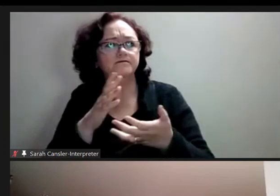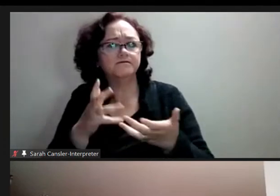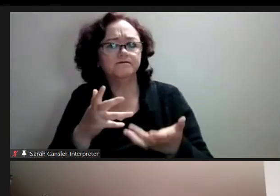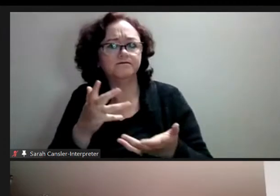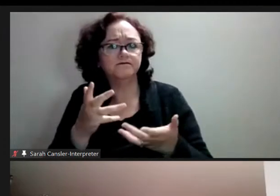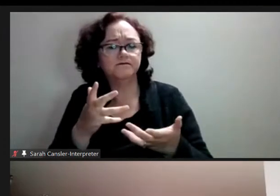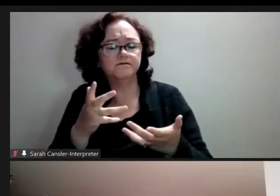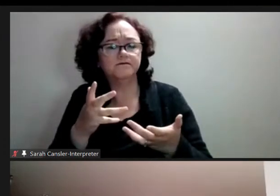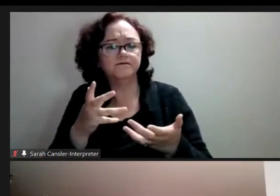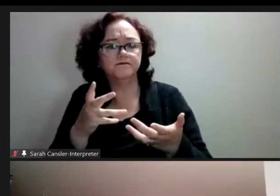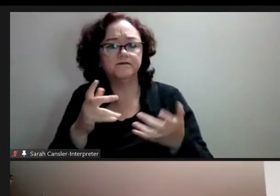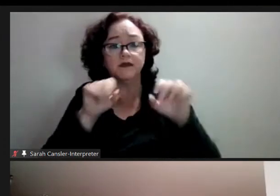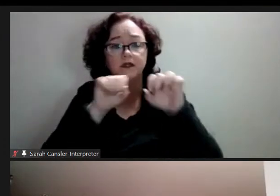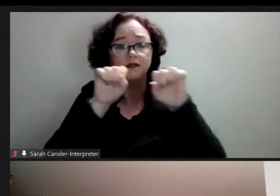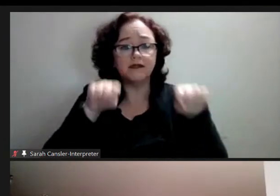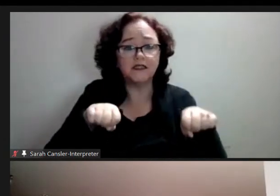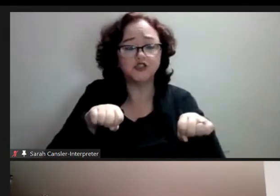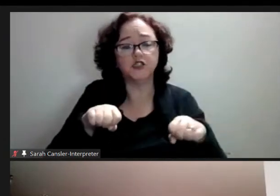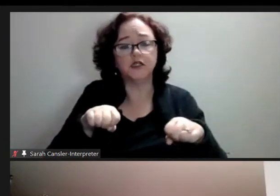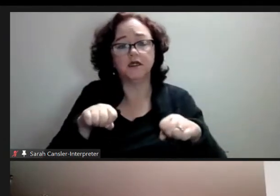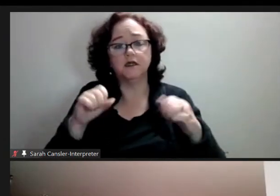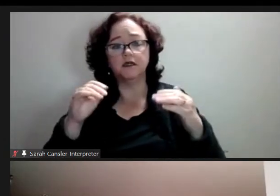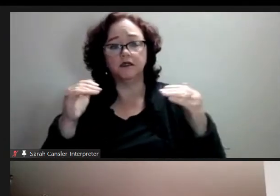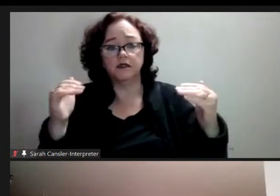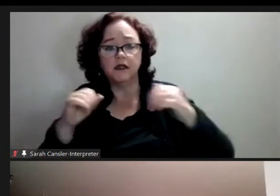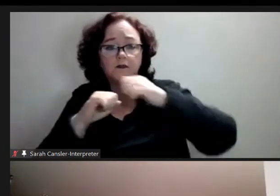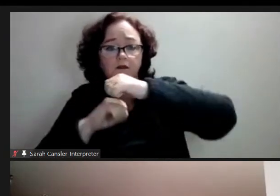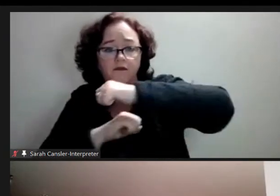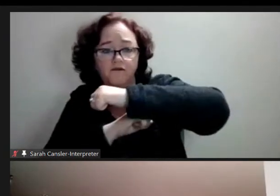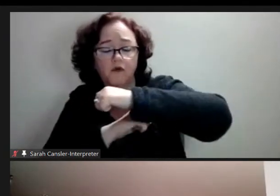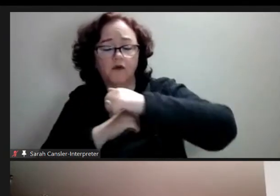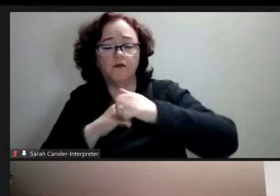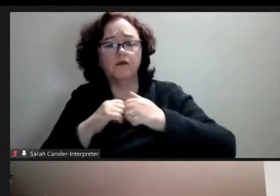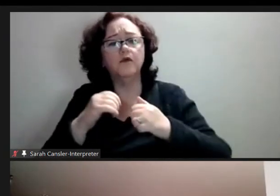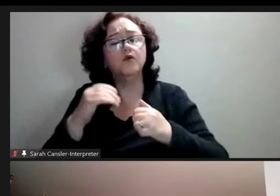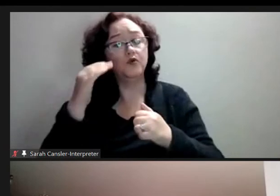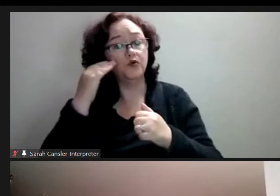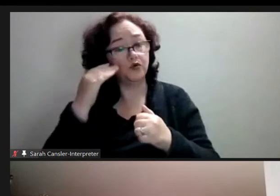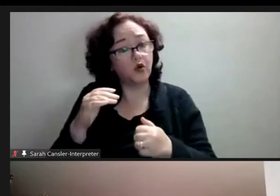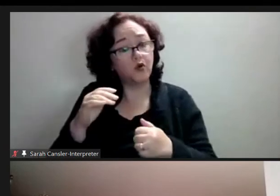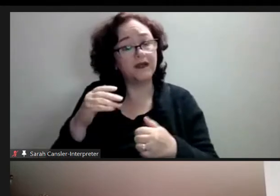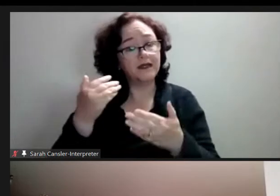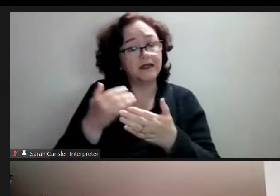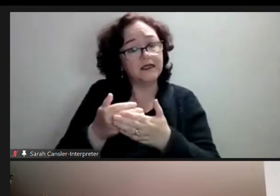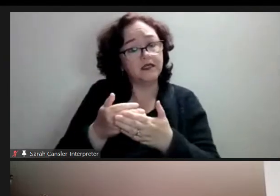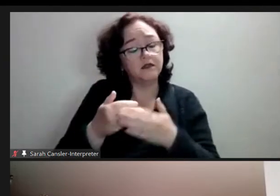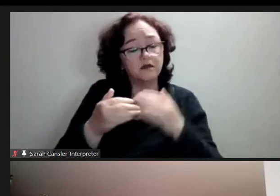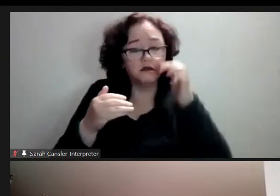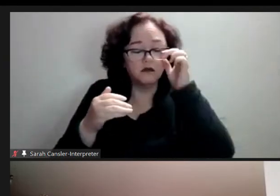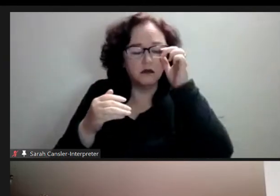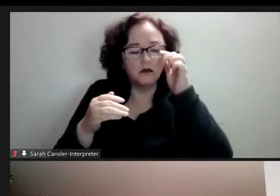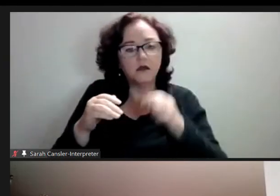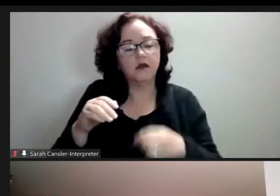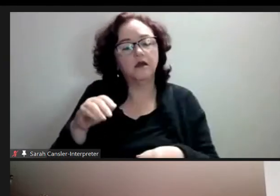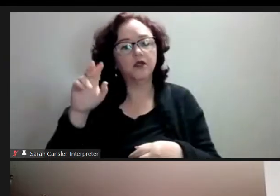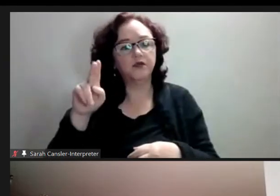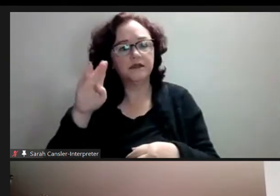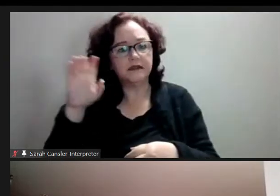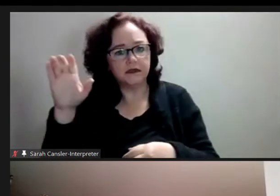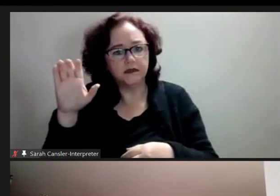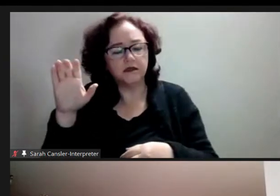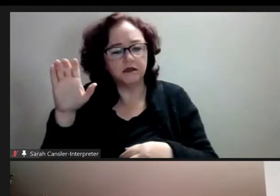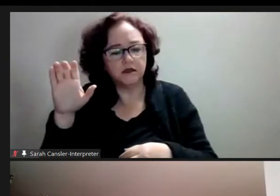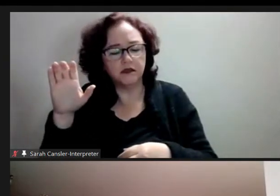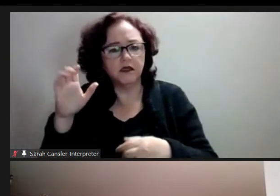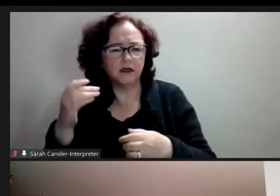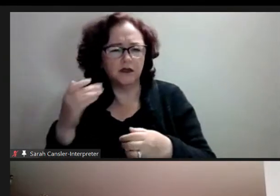slash platforms will provide, as it is on the west side of Chicago near the United Center? After dark is primarily what I'm talking